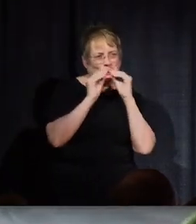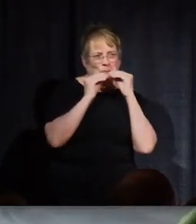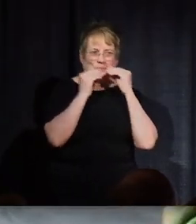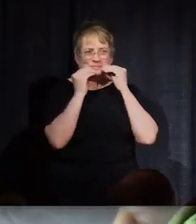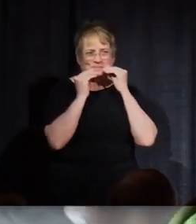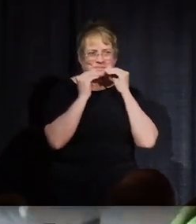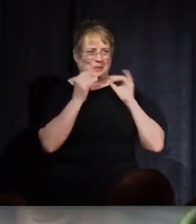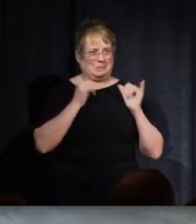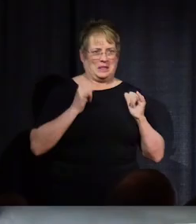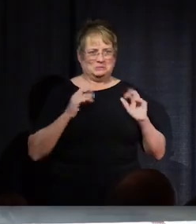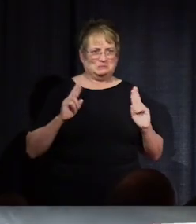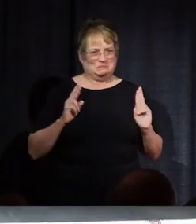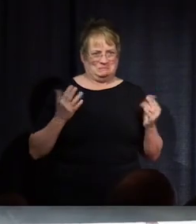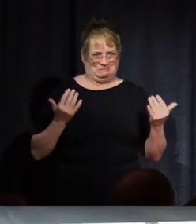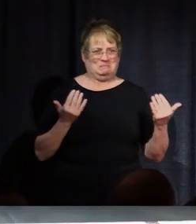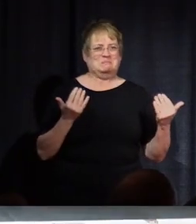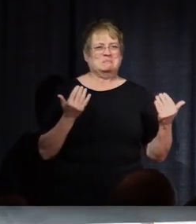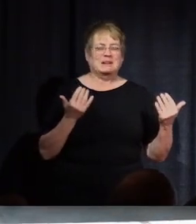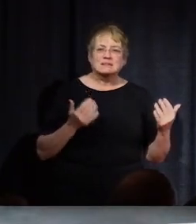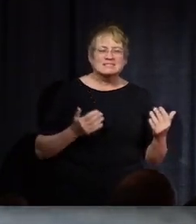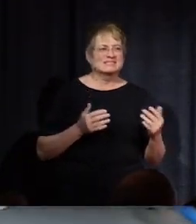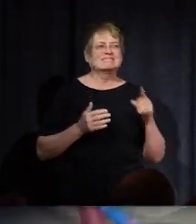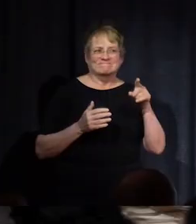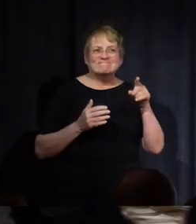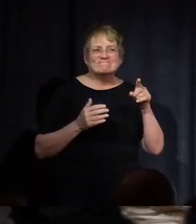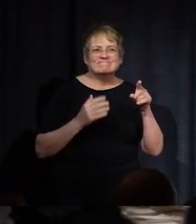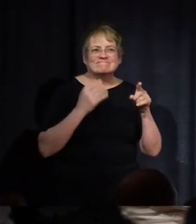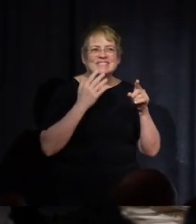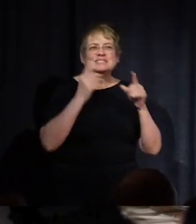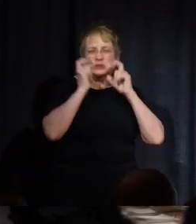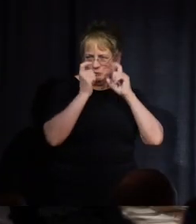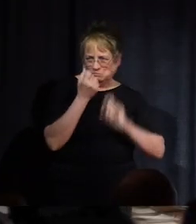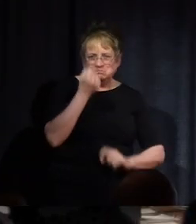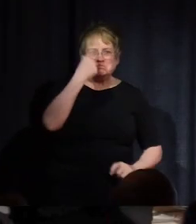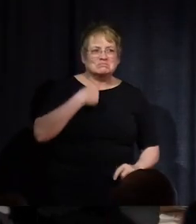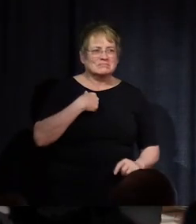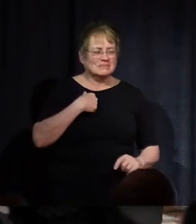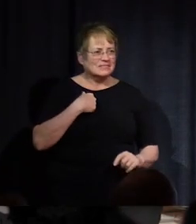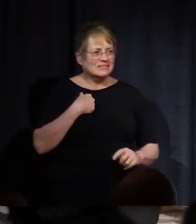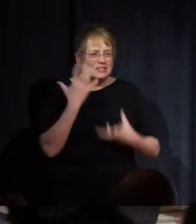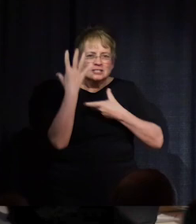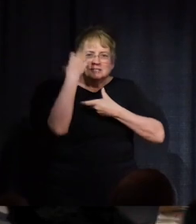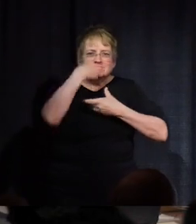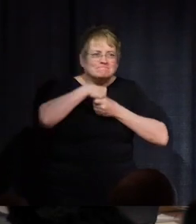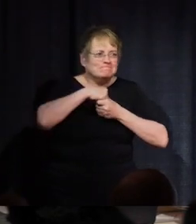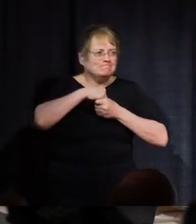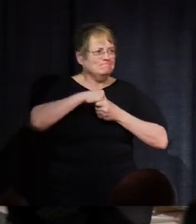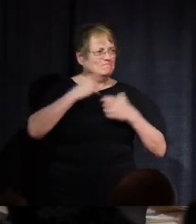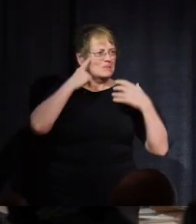bit of playfulness this is a look that i know well it's the embodiment of